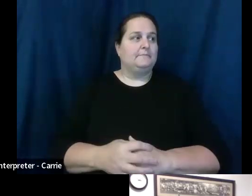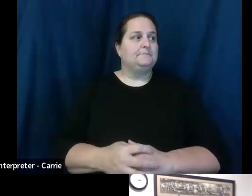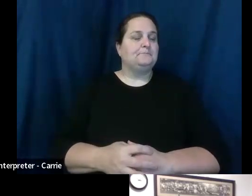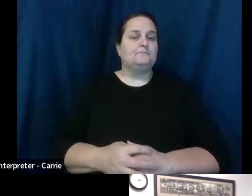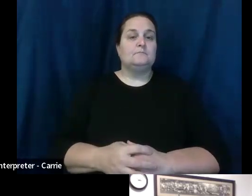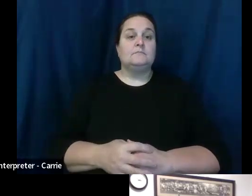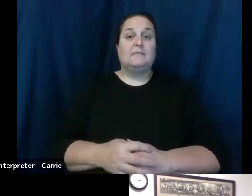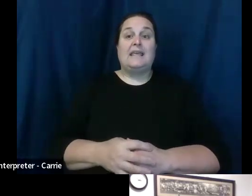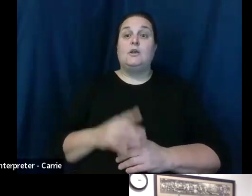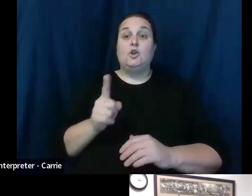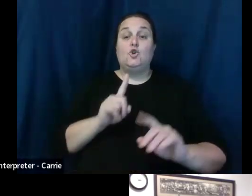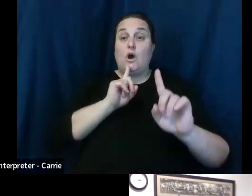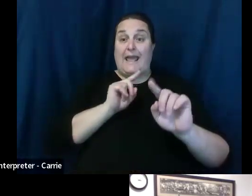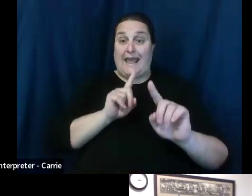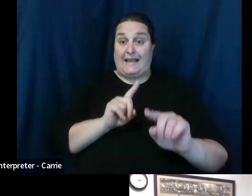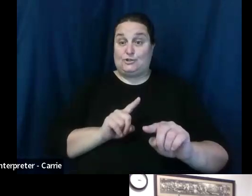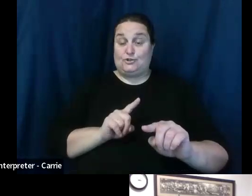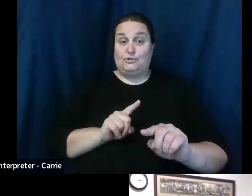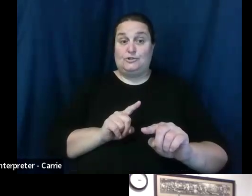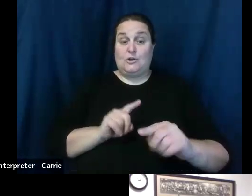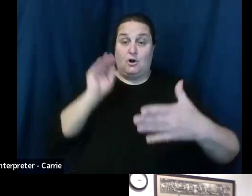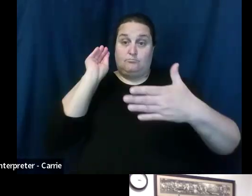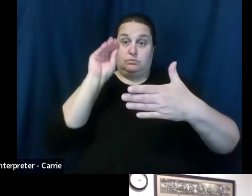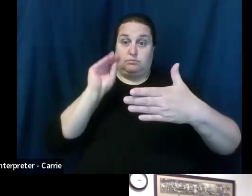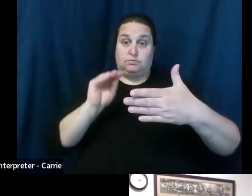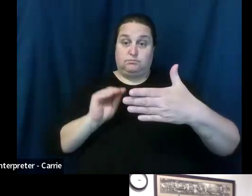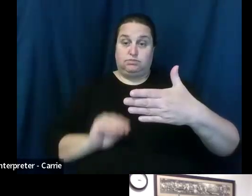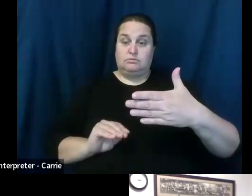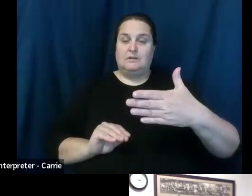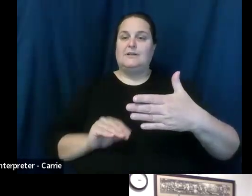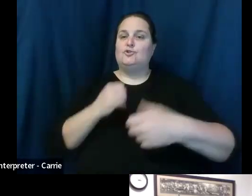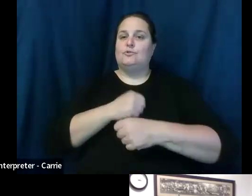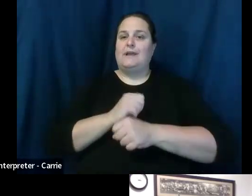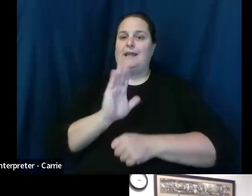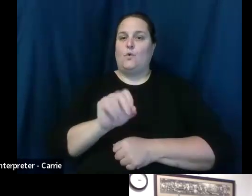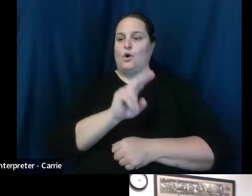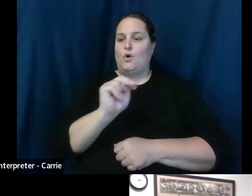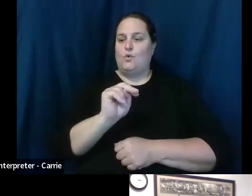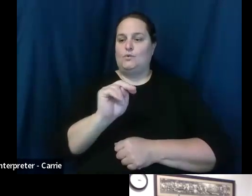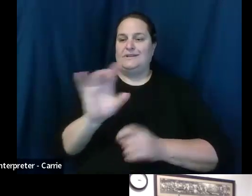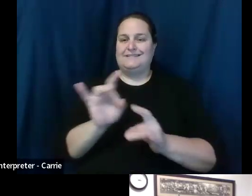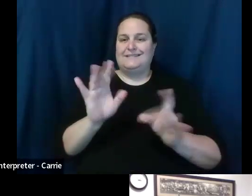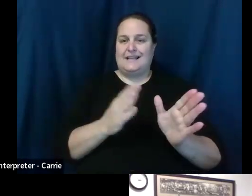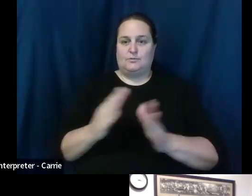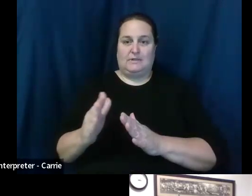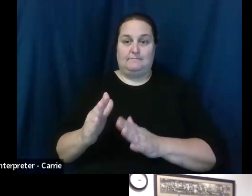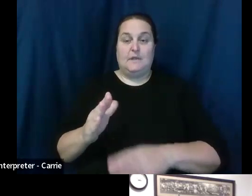are going to go into building your own personalized disaster plan. So you can click on